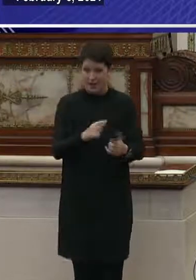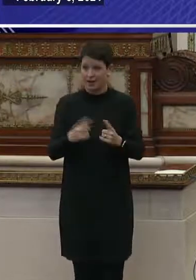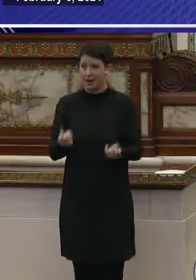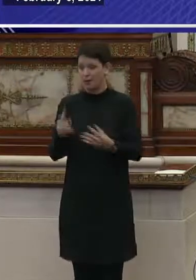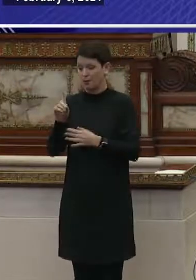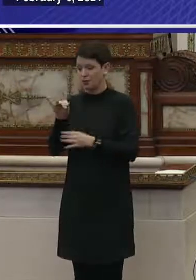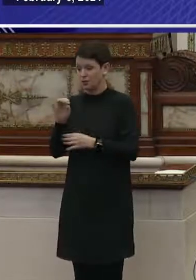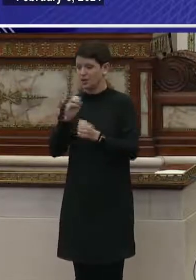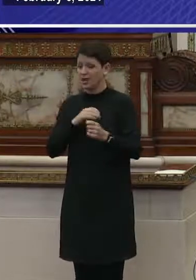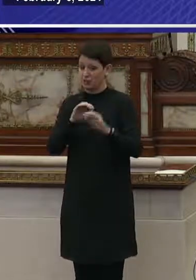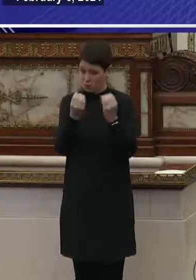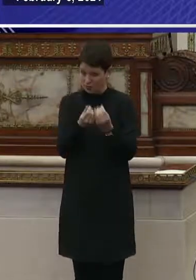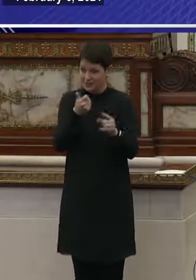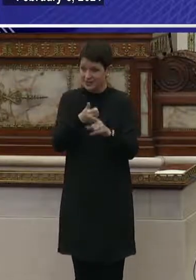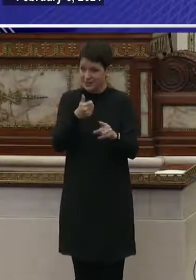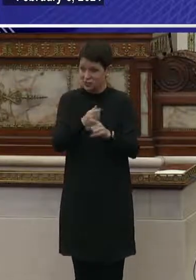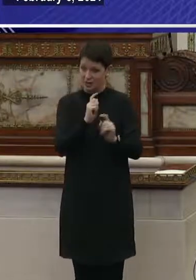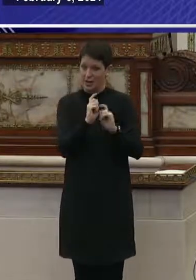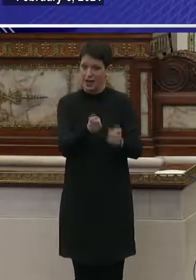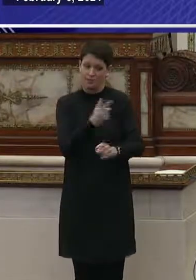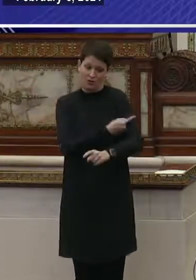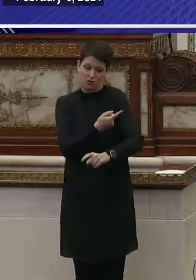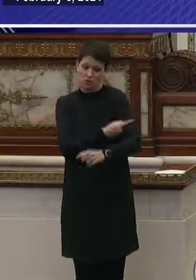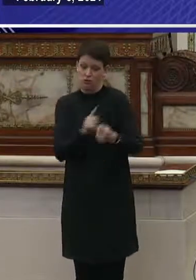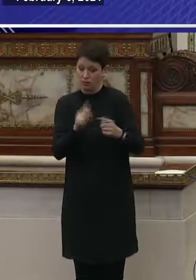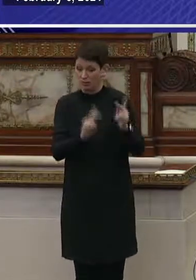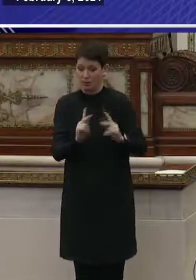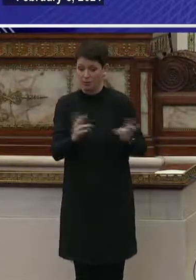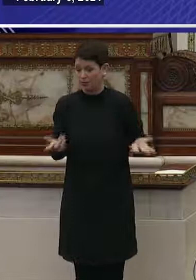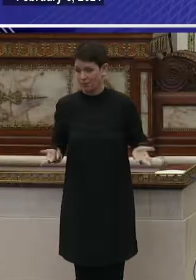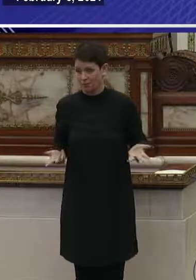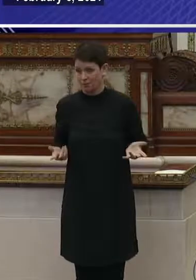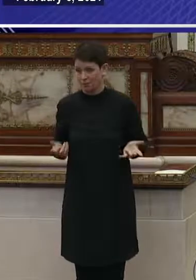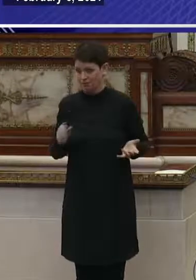doses can that organization administer to people.